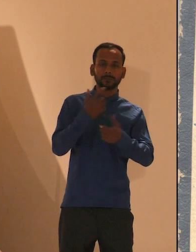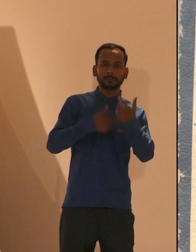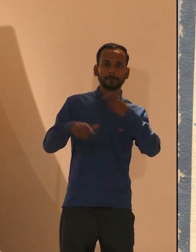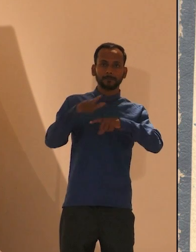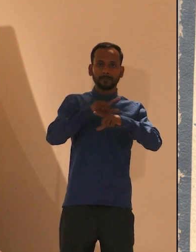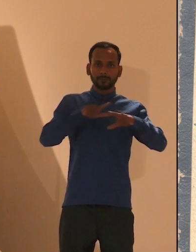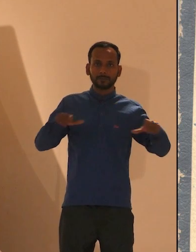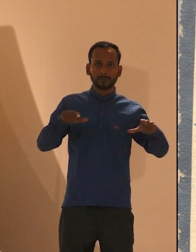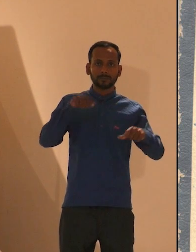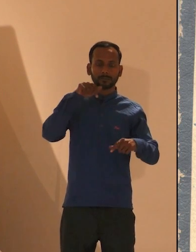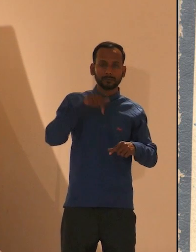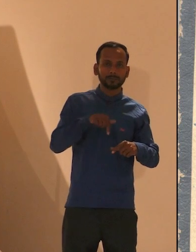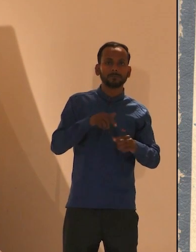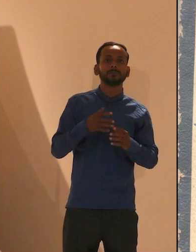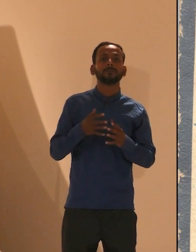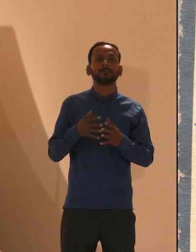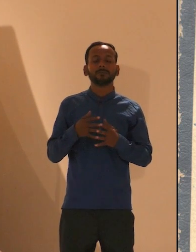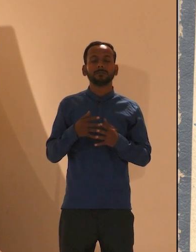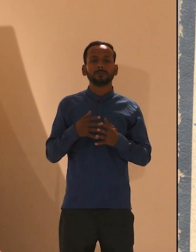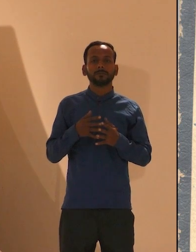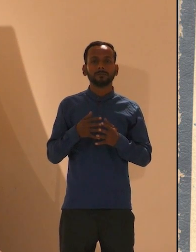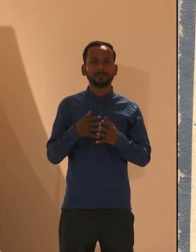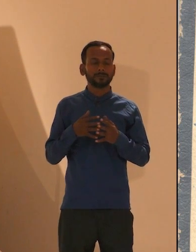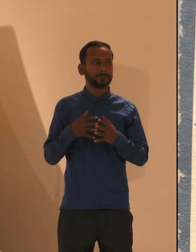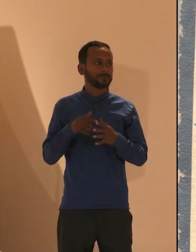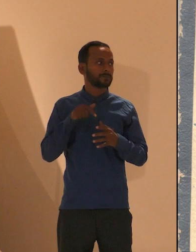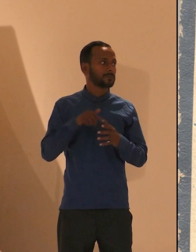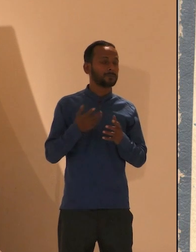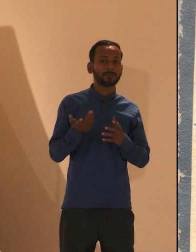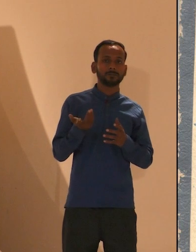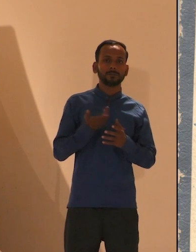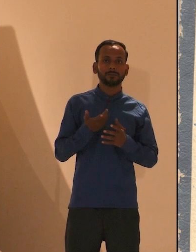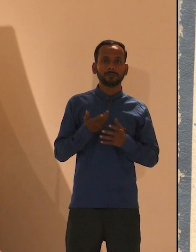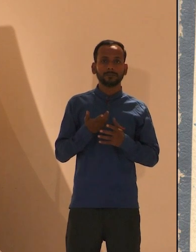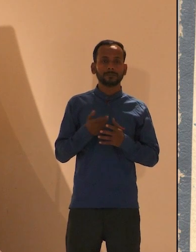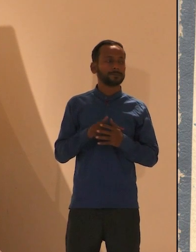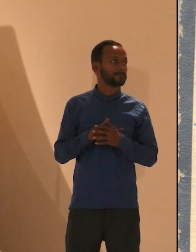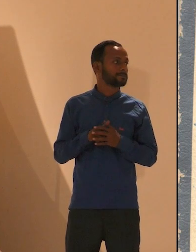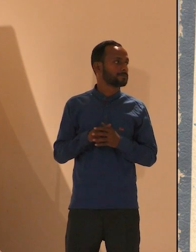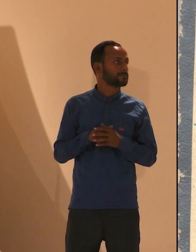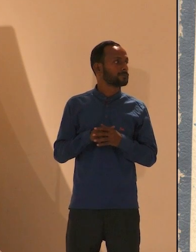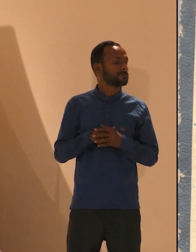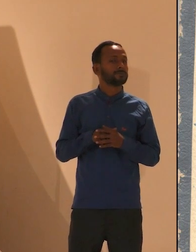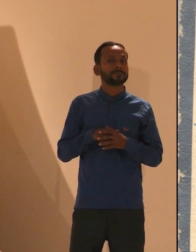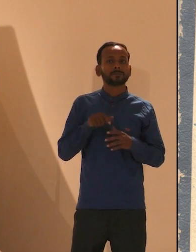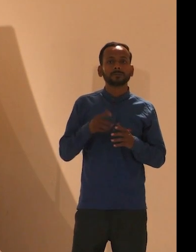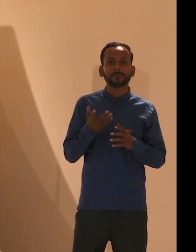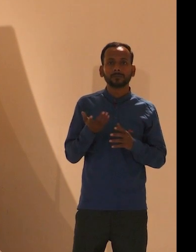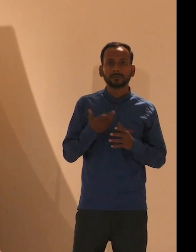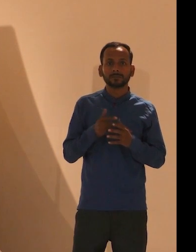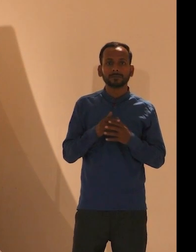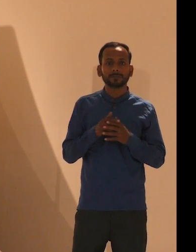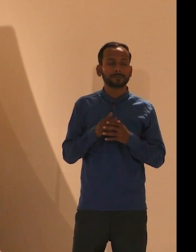without losing the complexity of these dimensions. So that's all I have to say for now. But if there